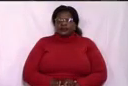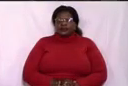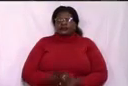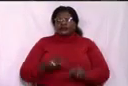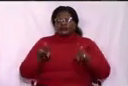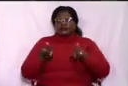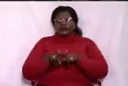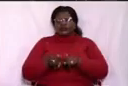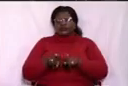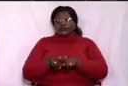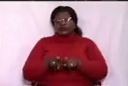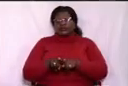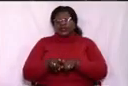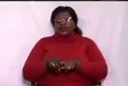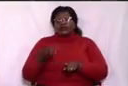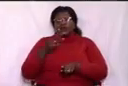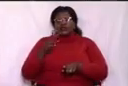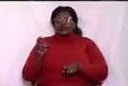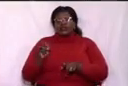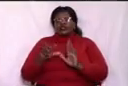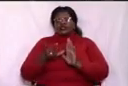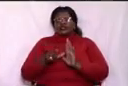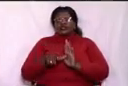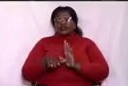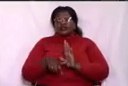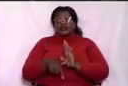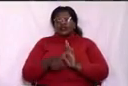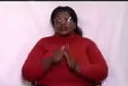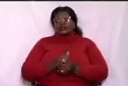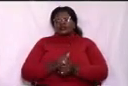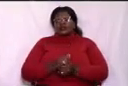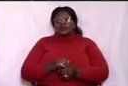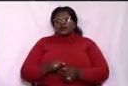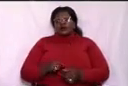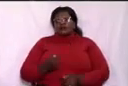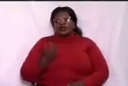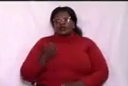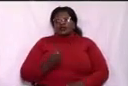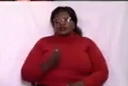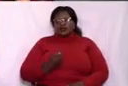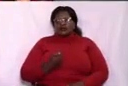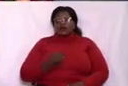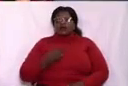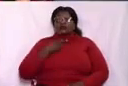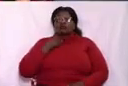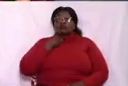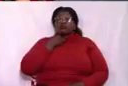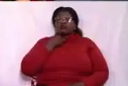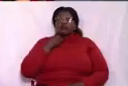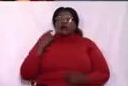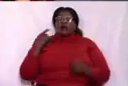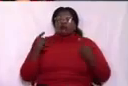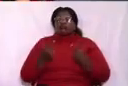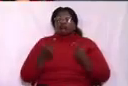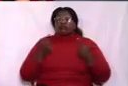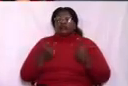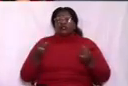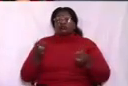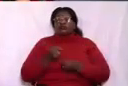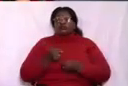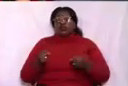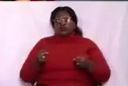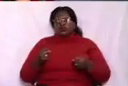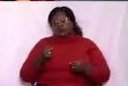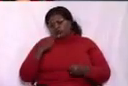inspiration from 30 Seconds. I got bored of playing really a game that you can't relate with and